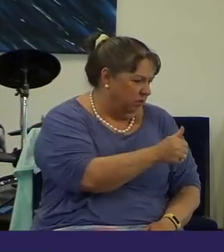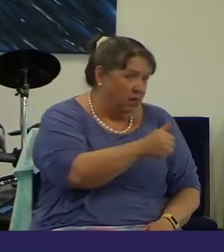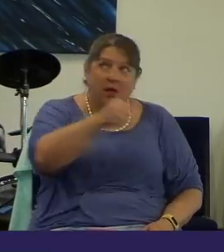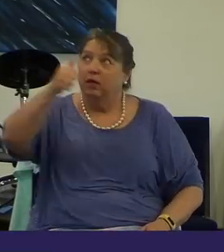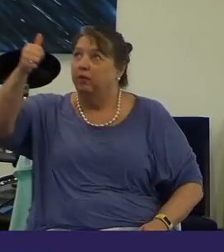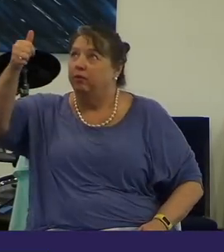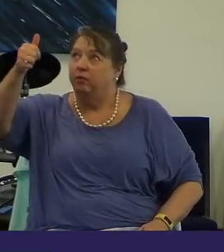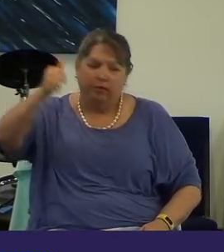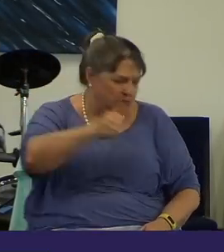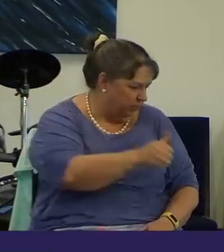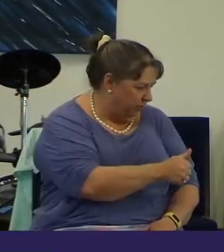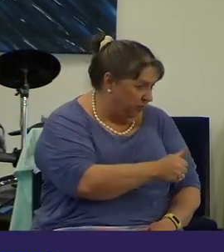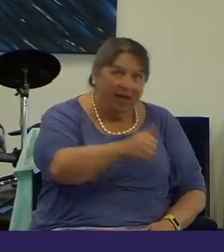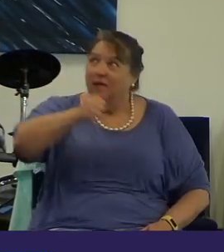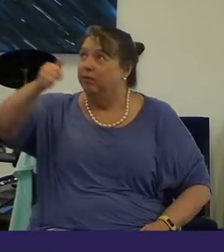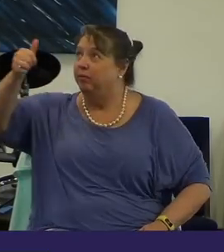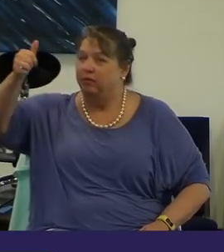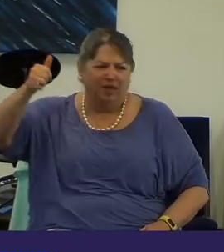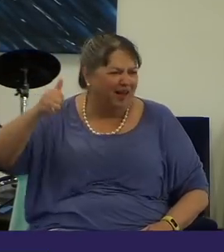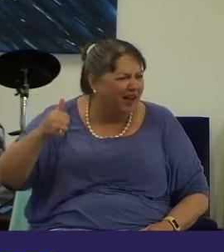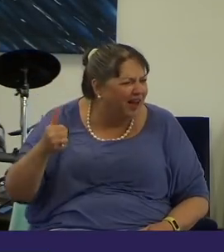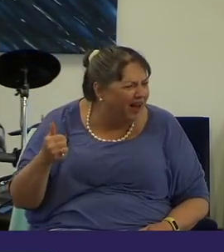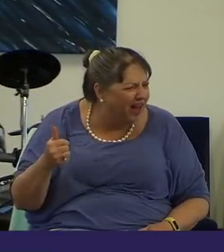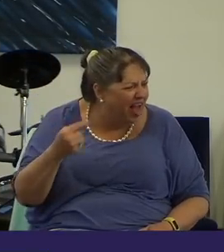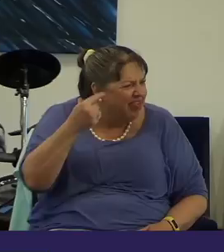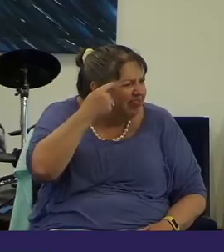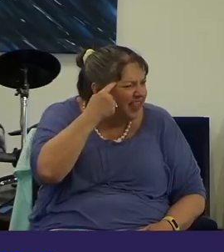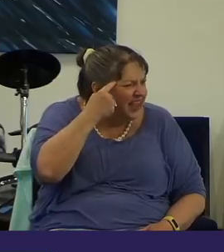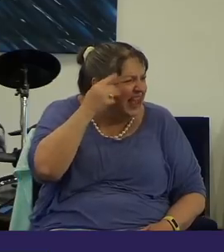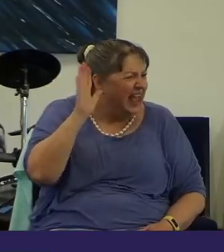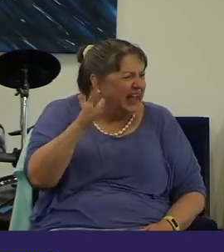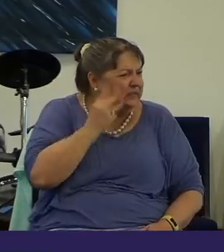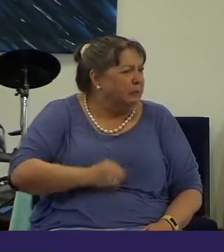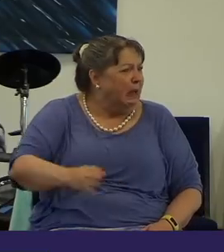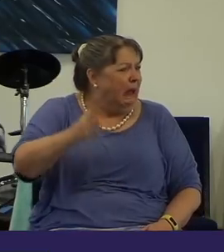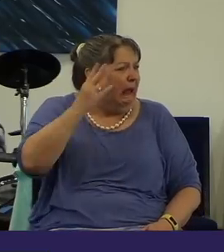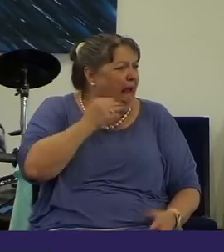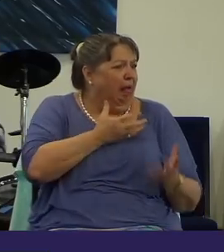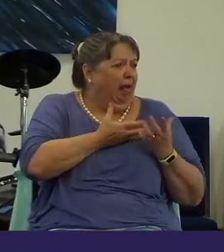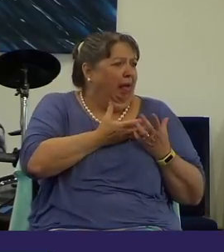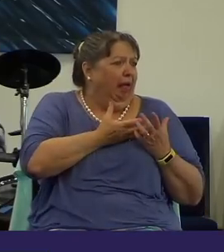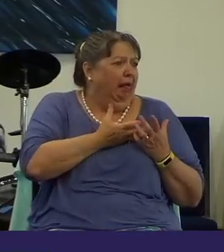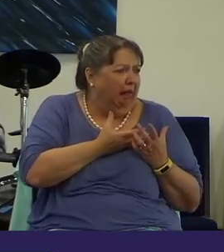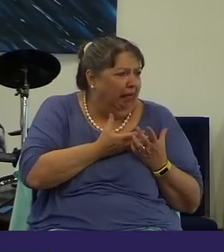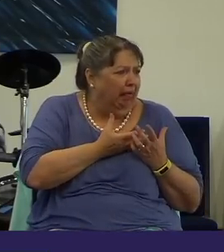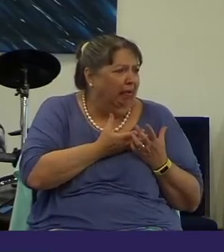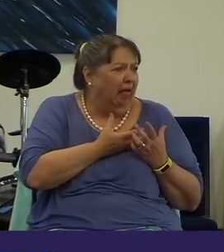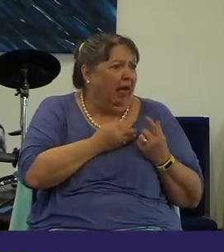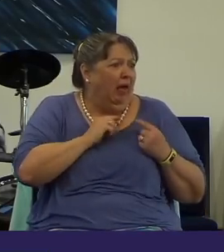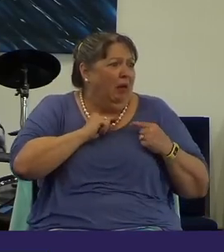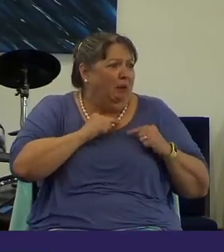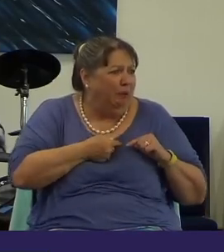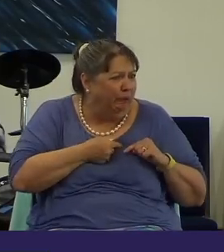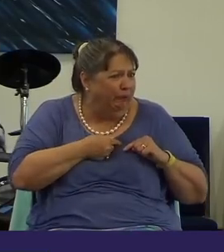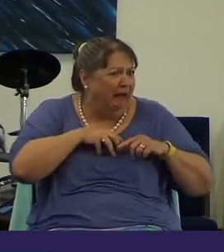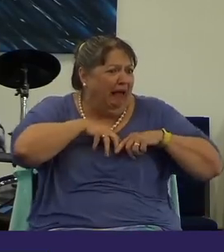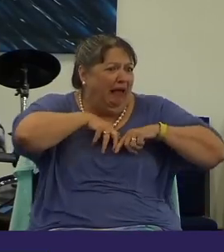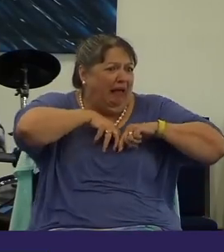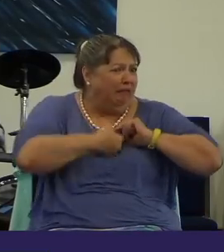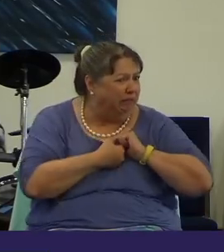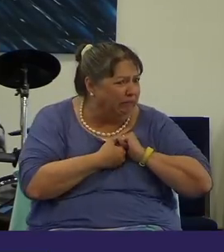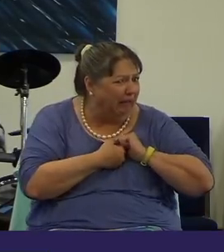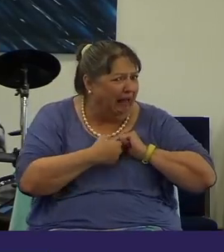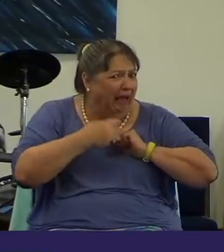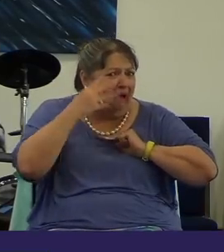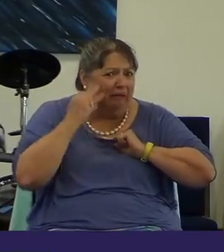the Father, to the disciples. Can you imagine the agony, the weight, the heaviness, his emotions, the pain that he was going through as